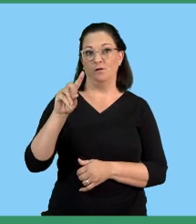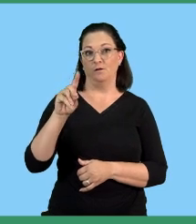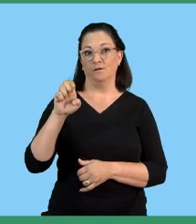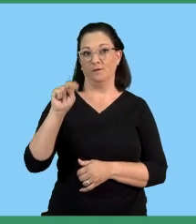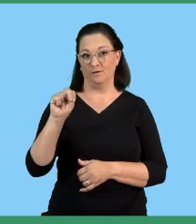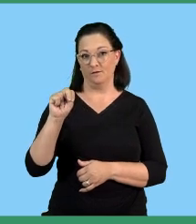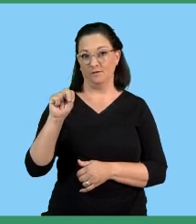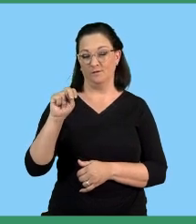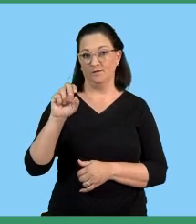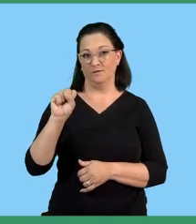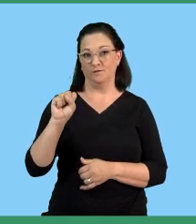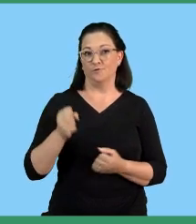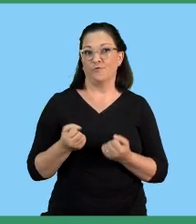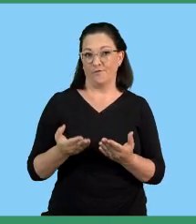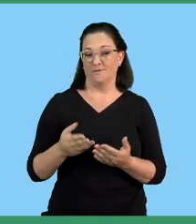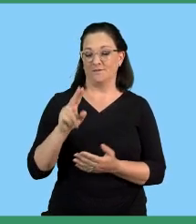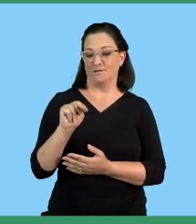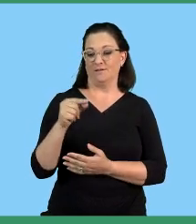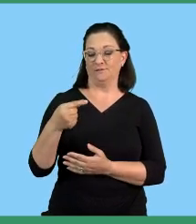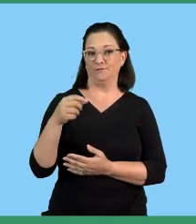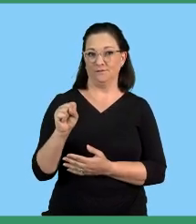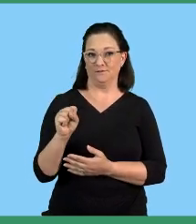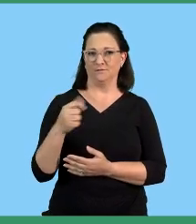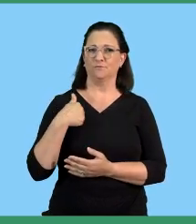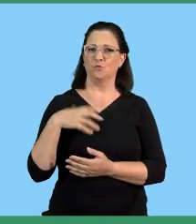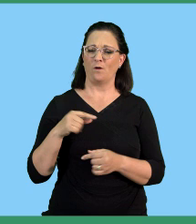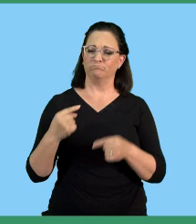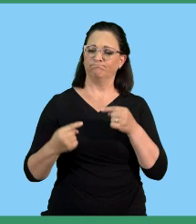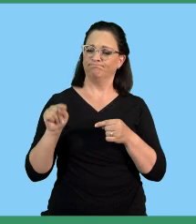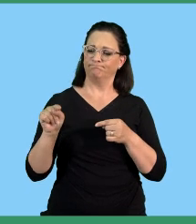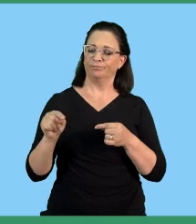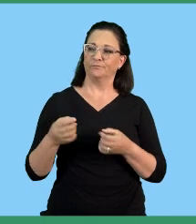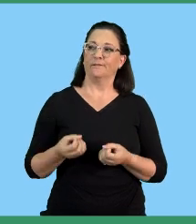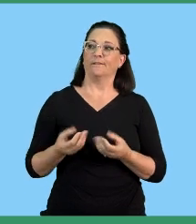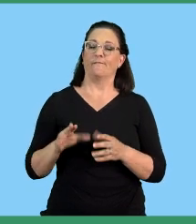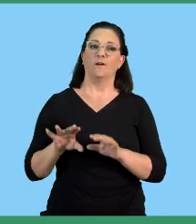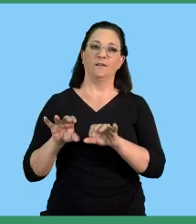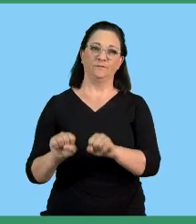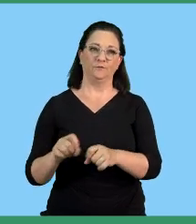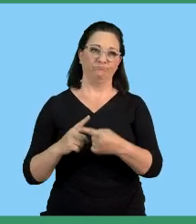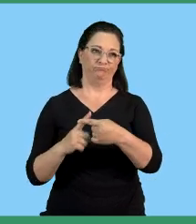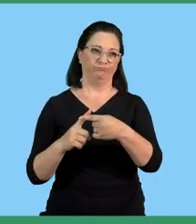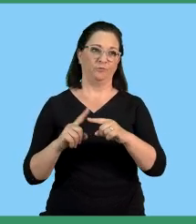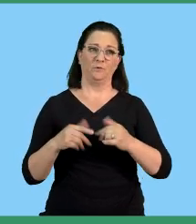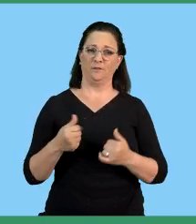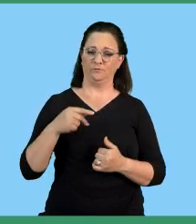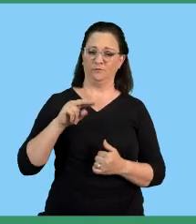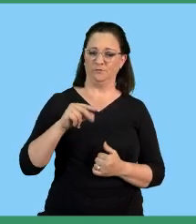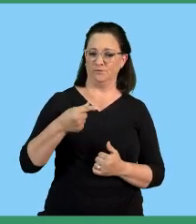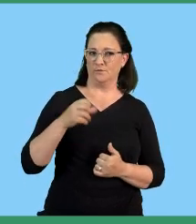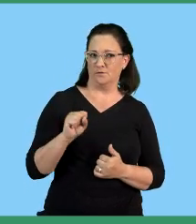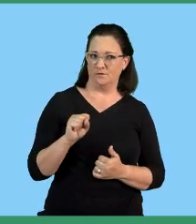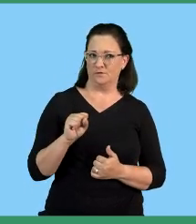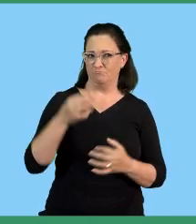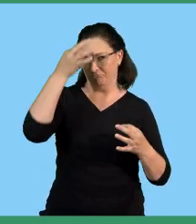Noi Garden Services wants to gain a competitive advantage in the market. NGS decided